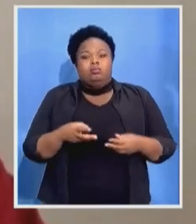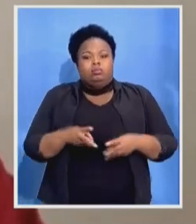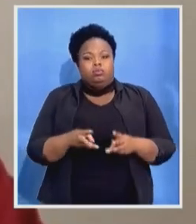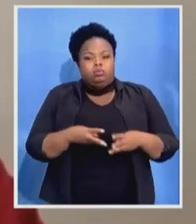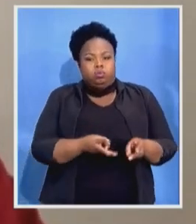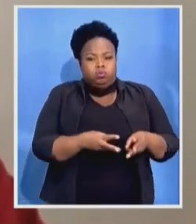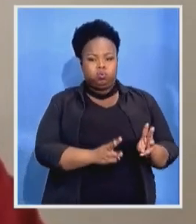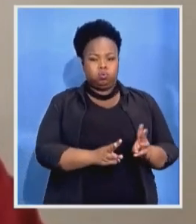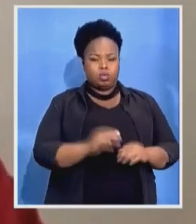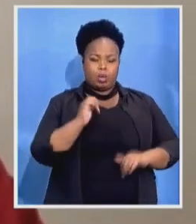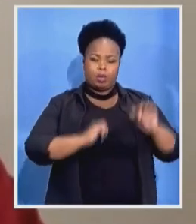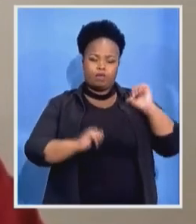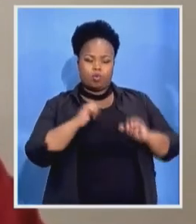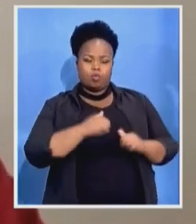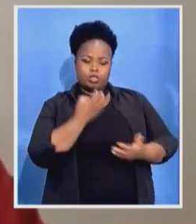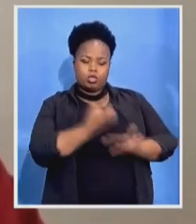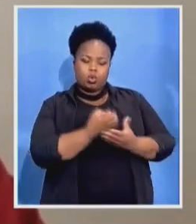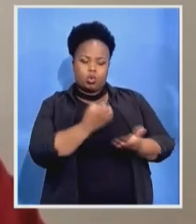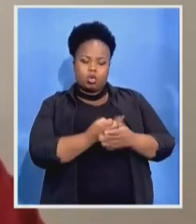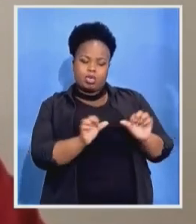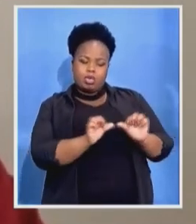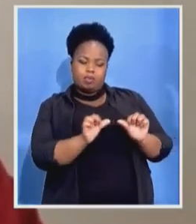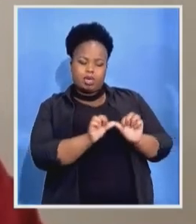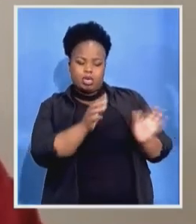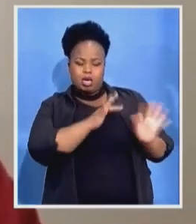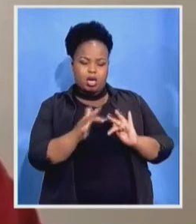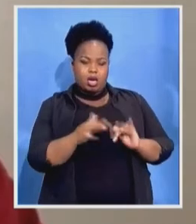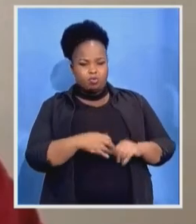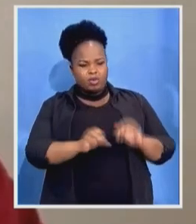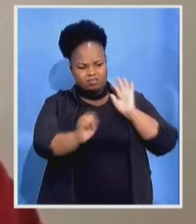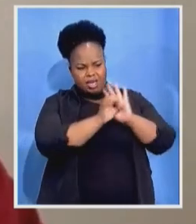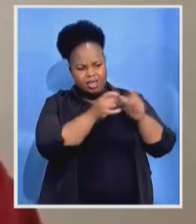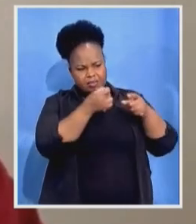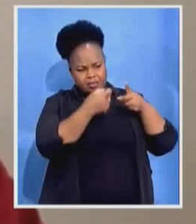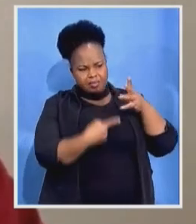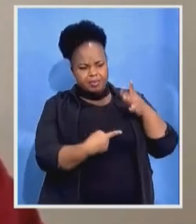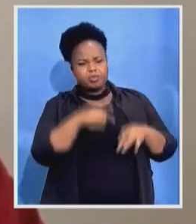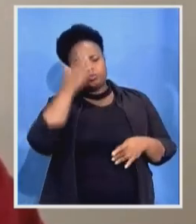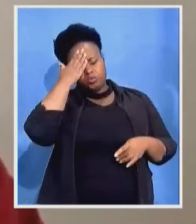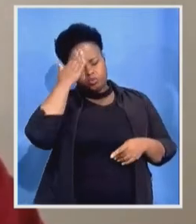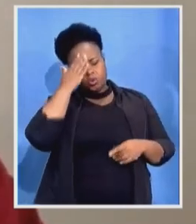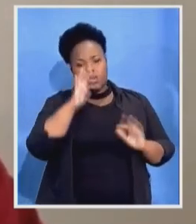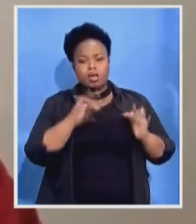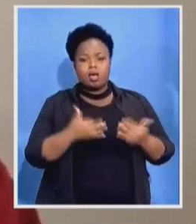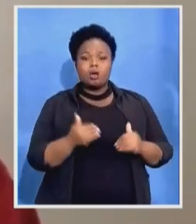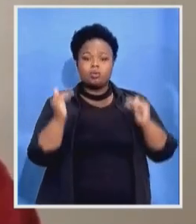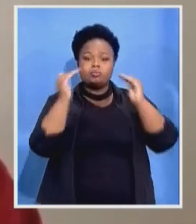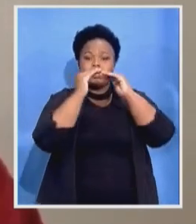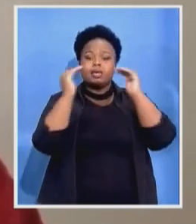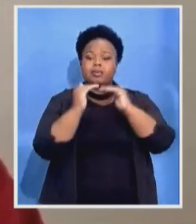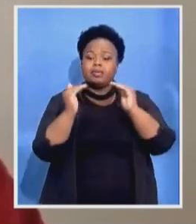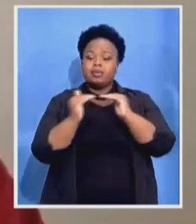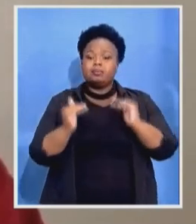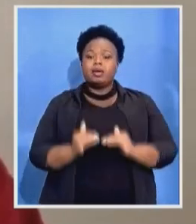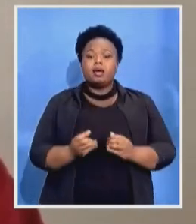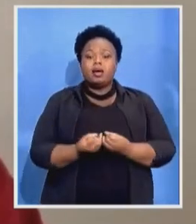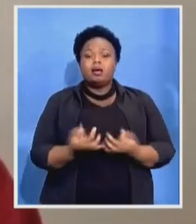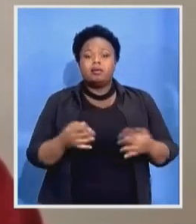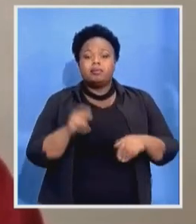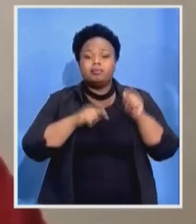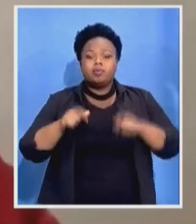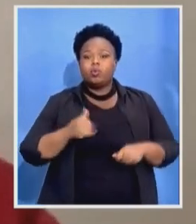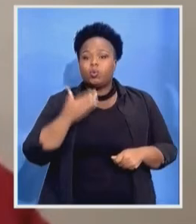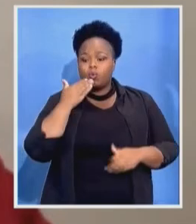have indicators all the time that tell us about levels of employment or unemployment, poverty levels,